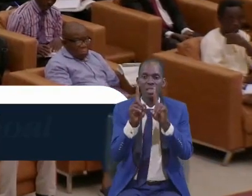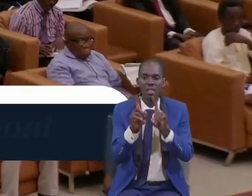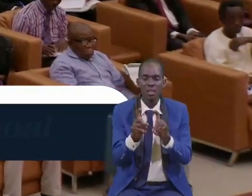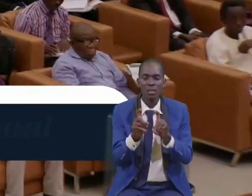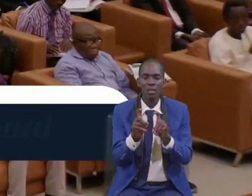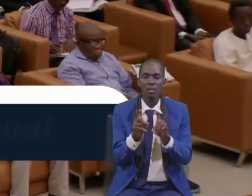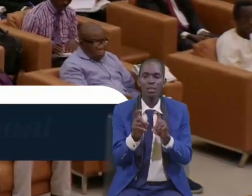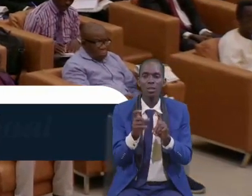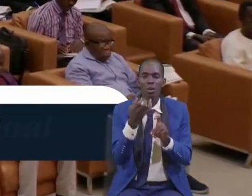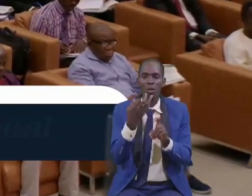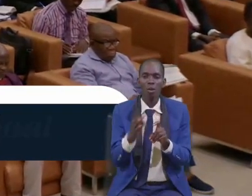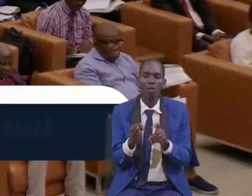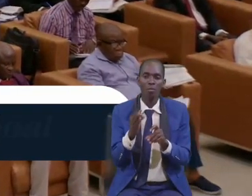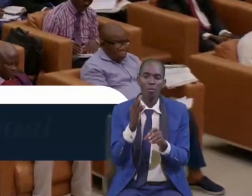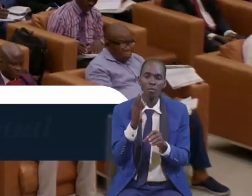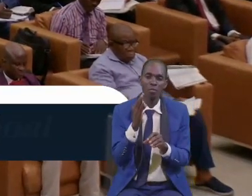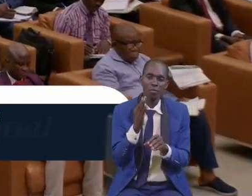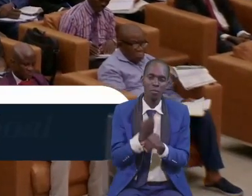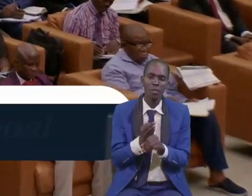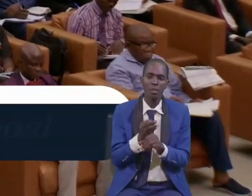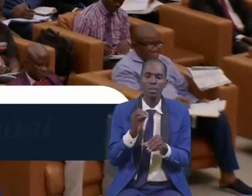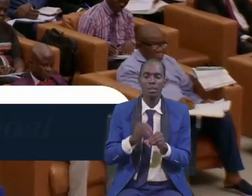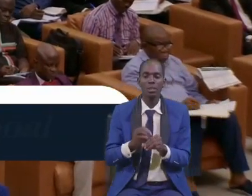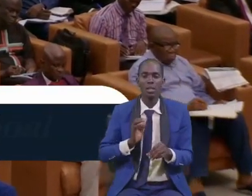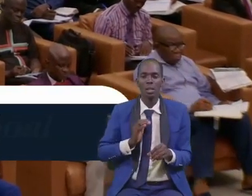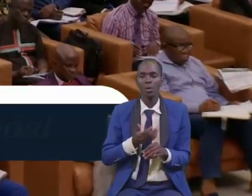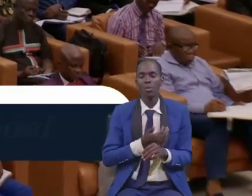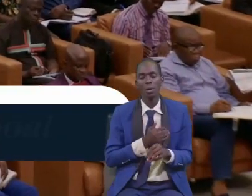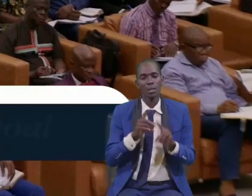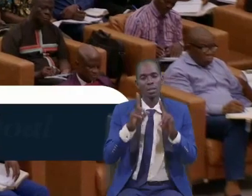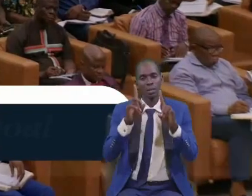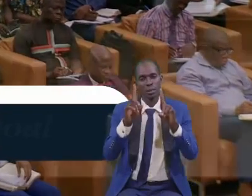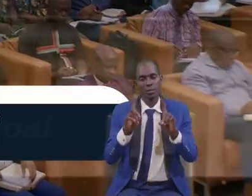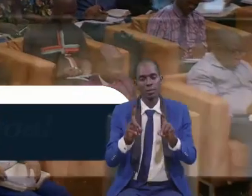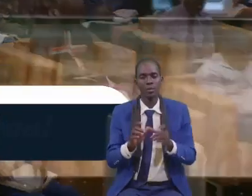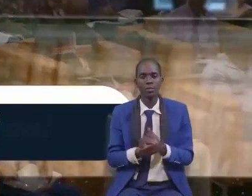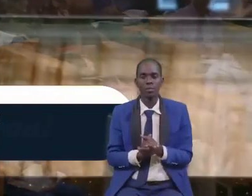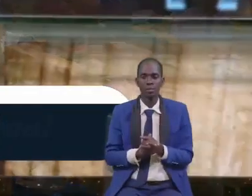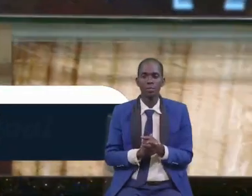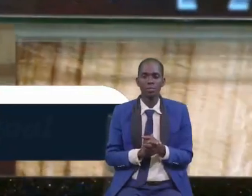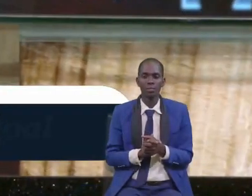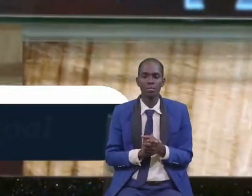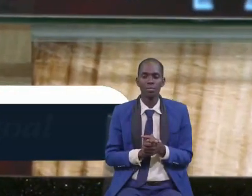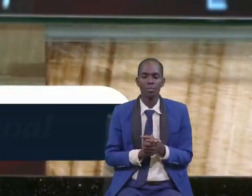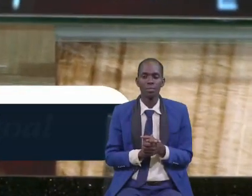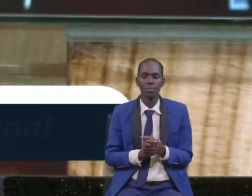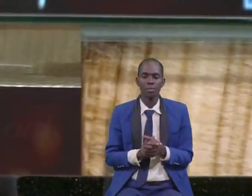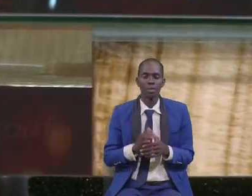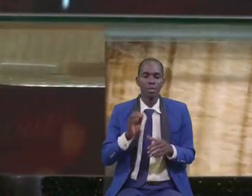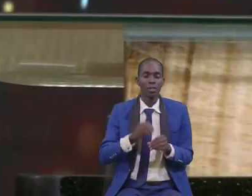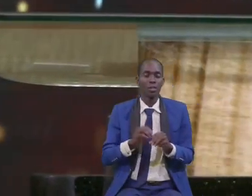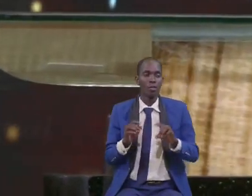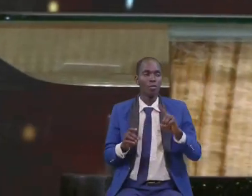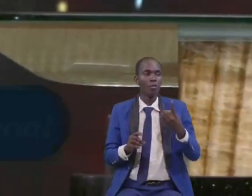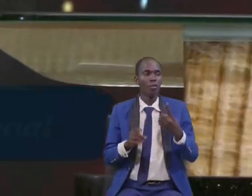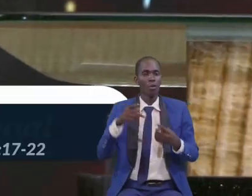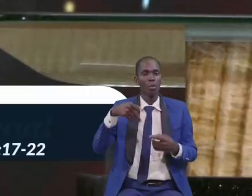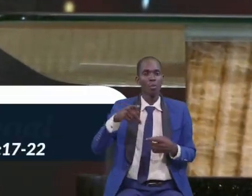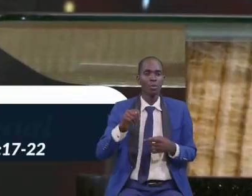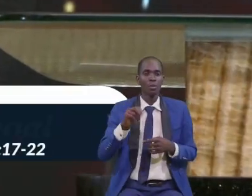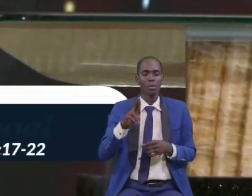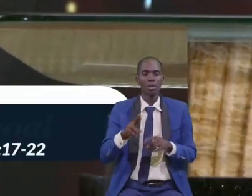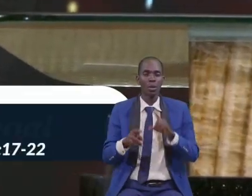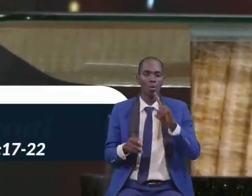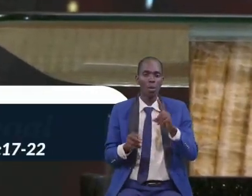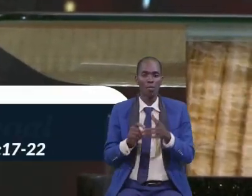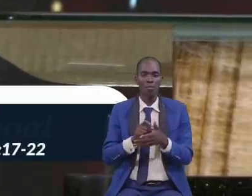in all our trials, the test of faith. We're looking at 1 Peter chapter 1. We're reading from verse